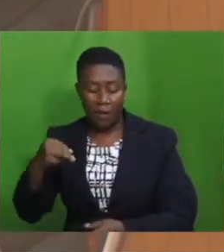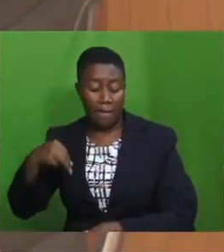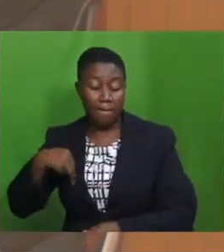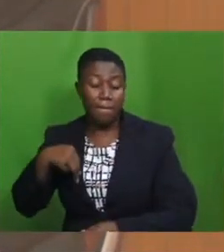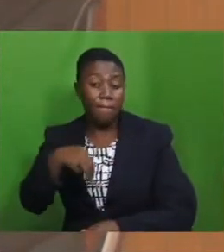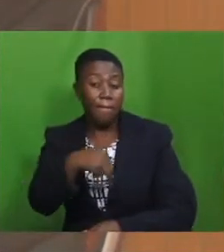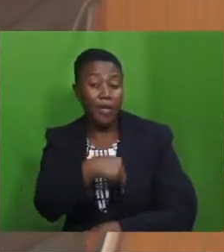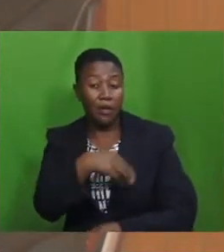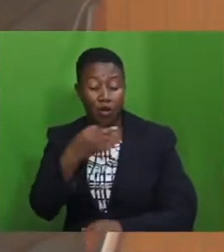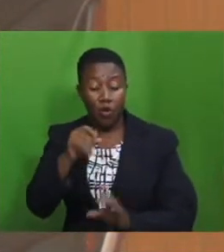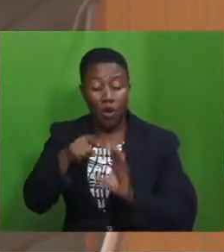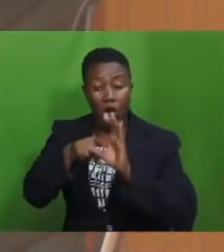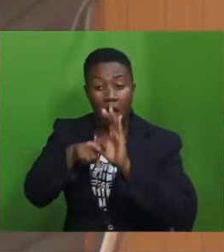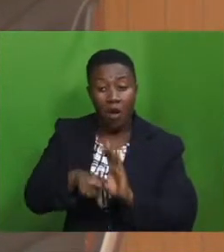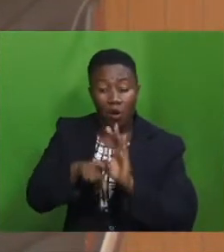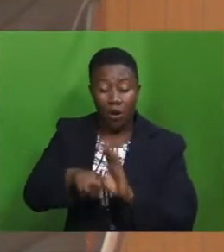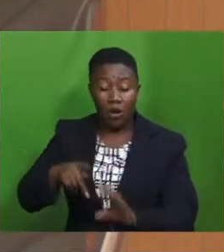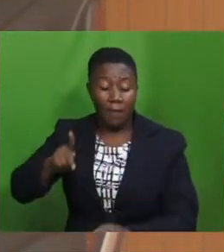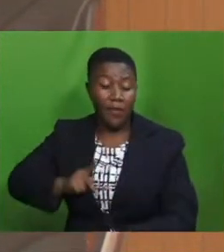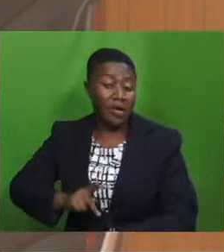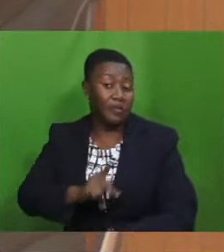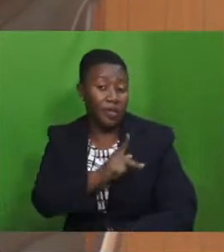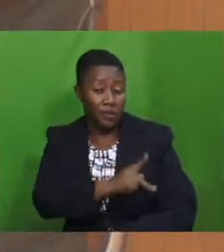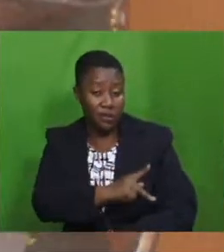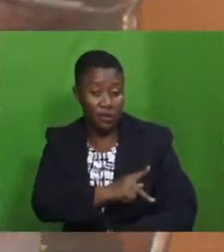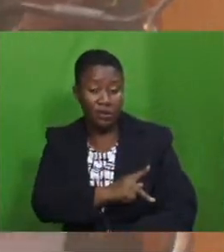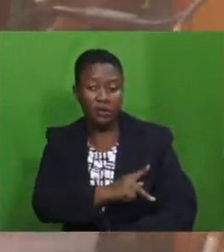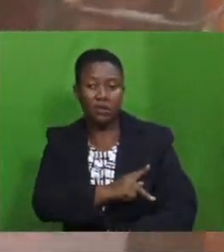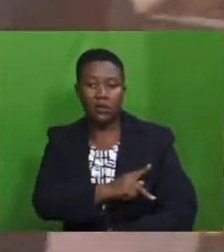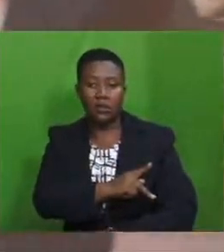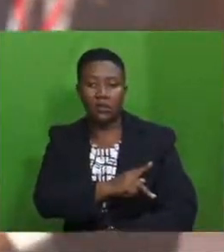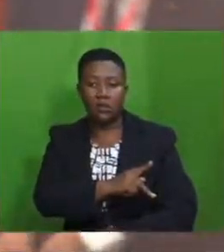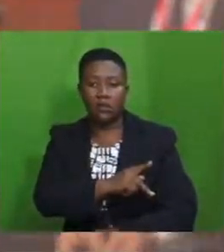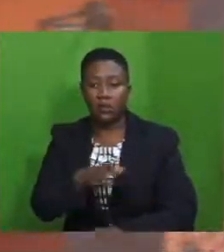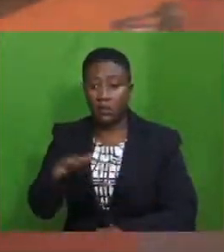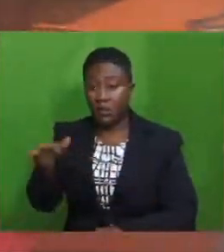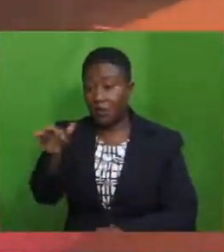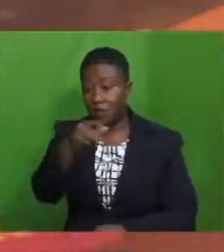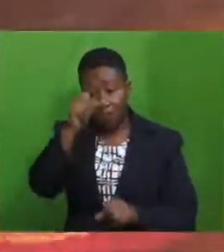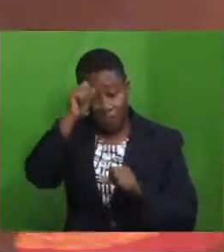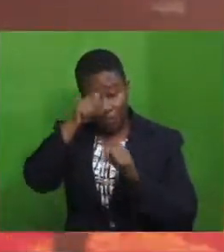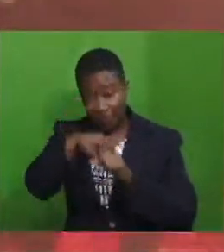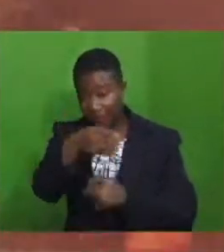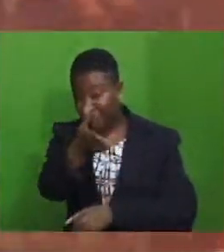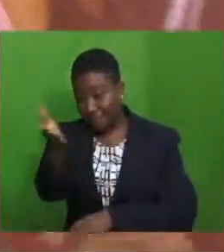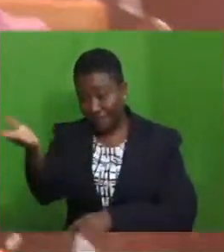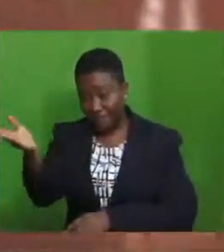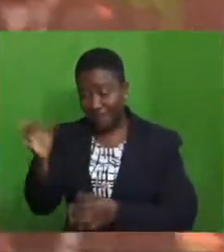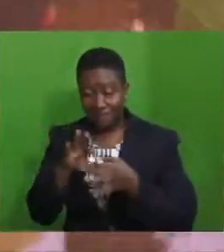Member of the Angolan Parliament, your colleague, Honorable Member of Parliament.